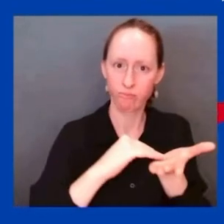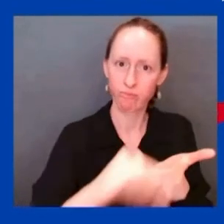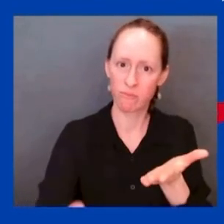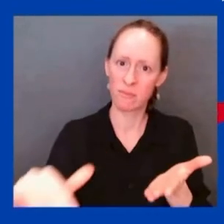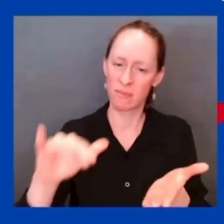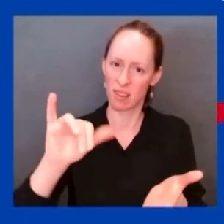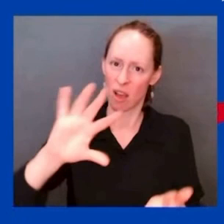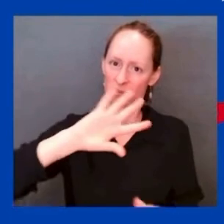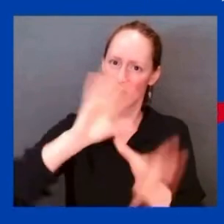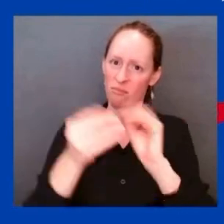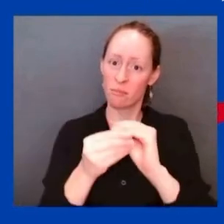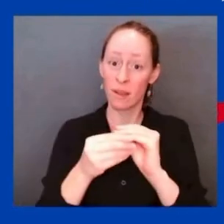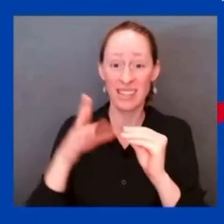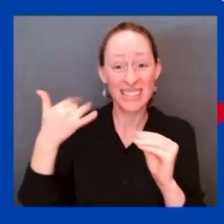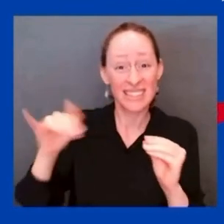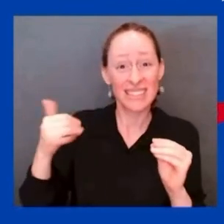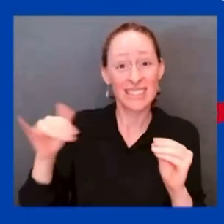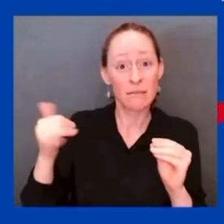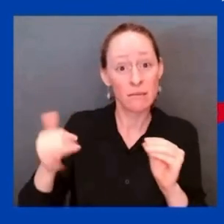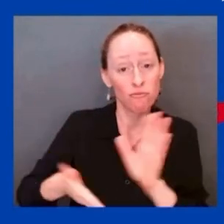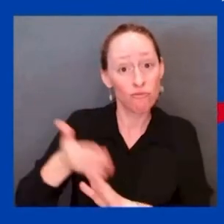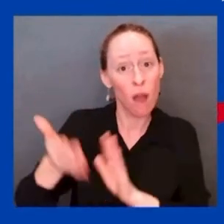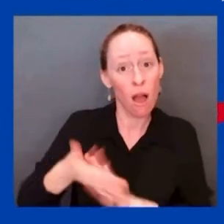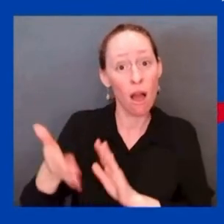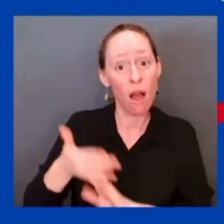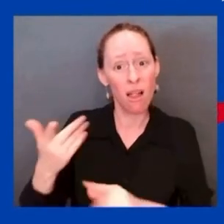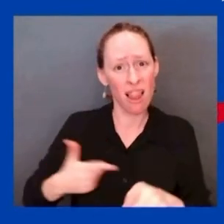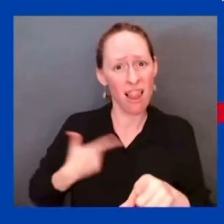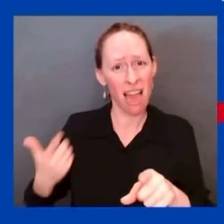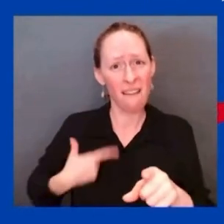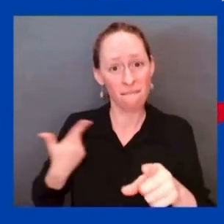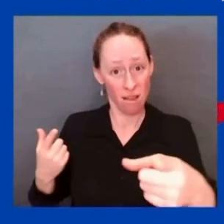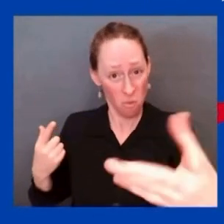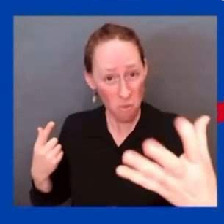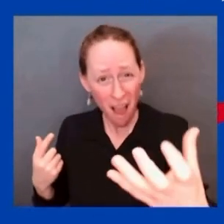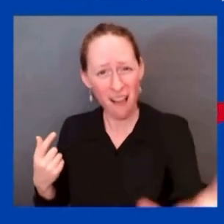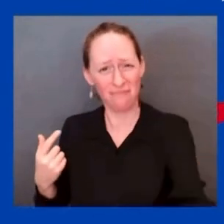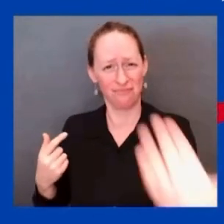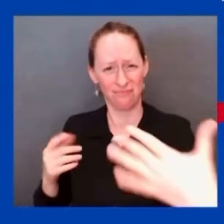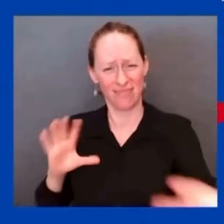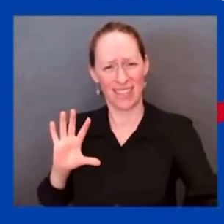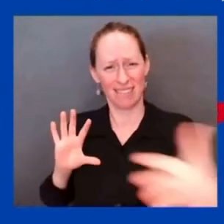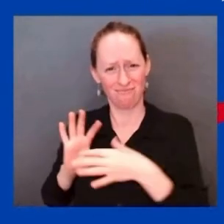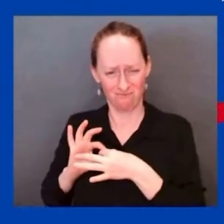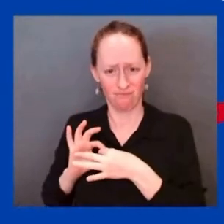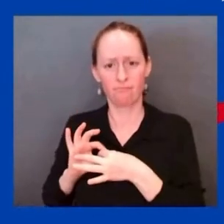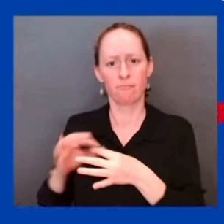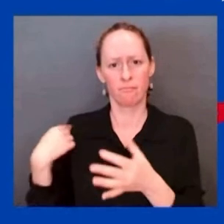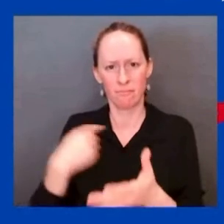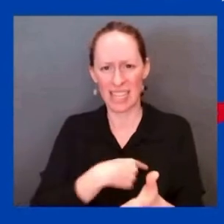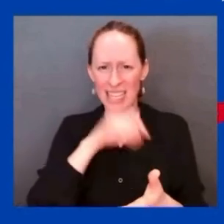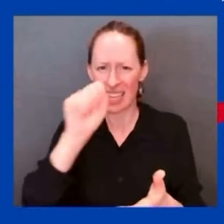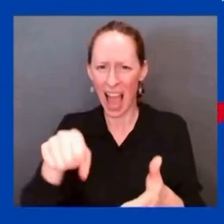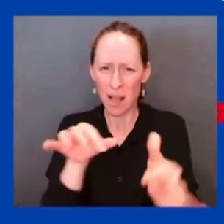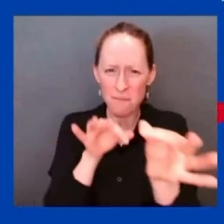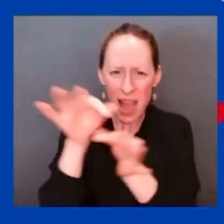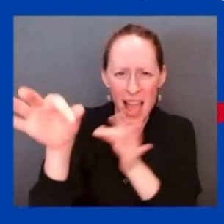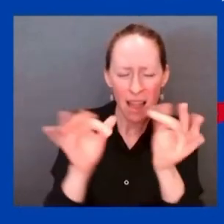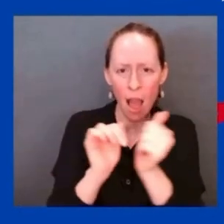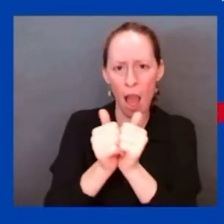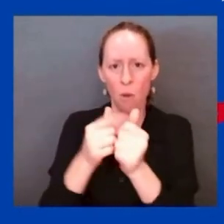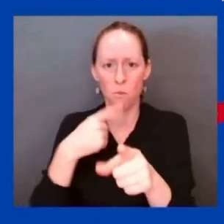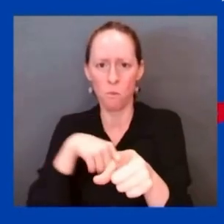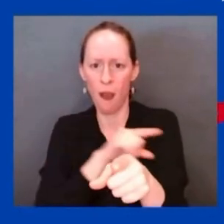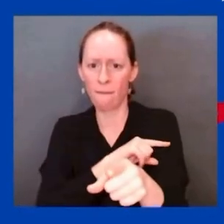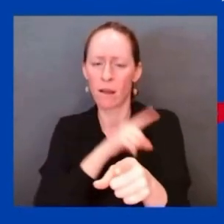You ought to contact us to make sure you know exactly how to qualify, because you deserve that forgiveness. Finally, as you